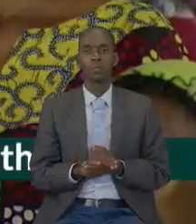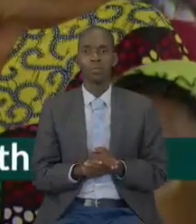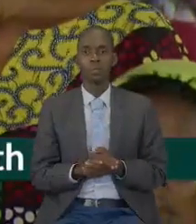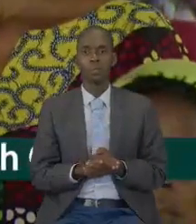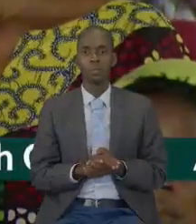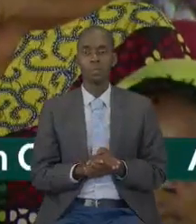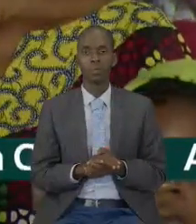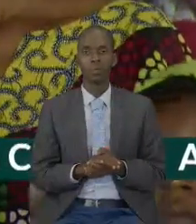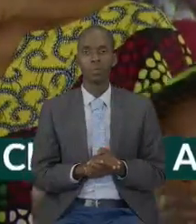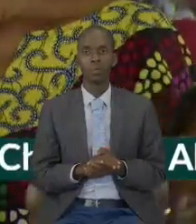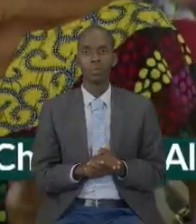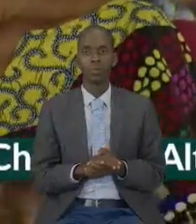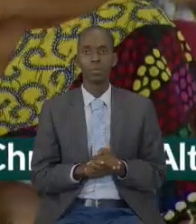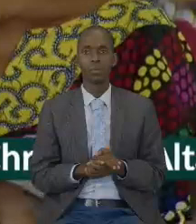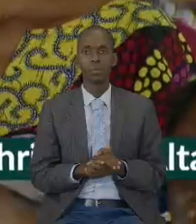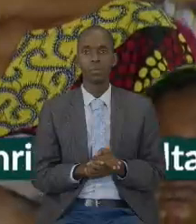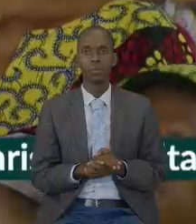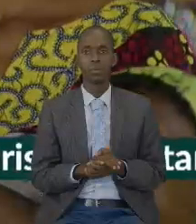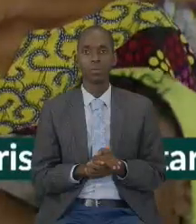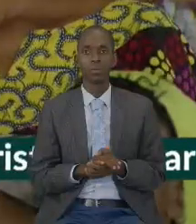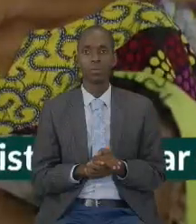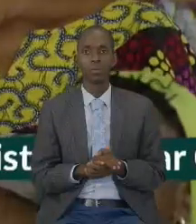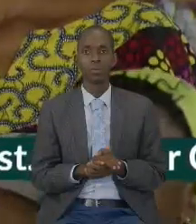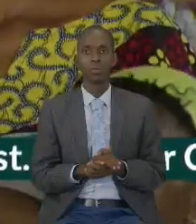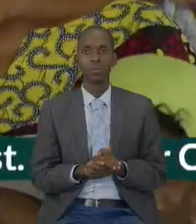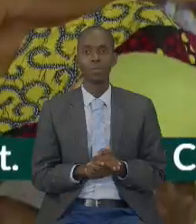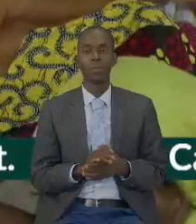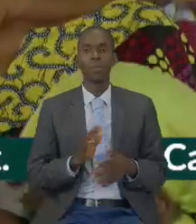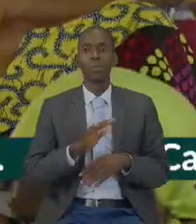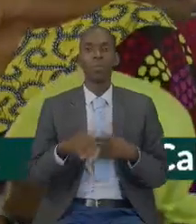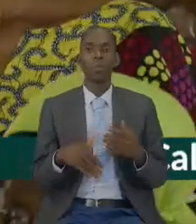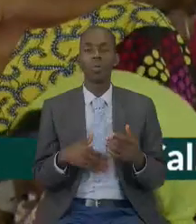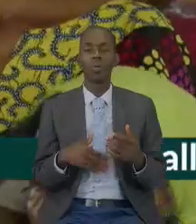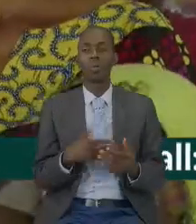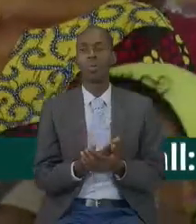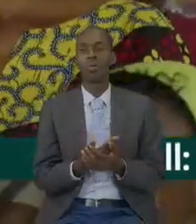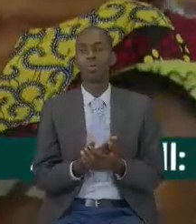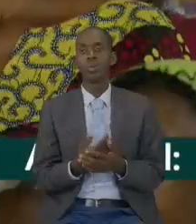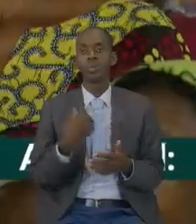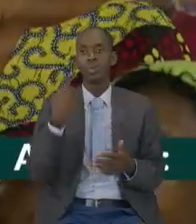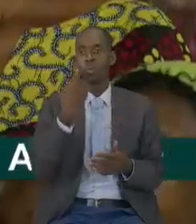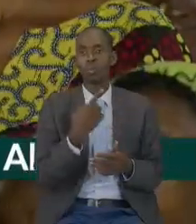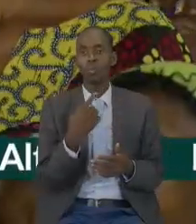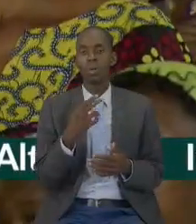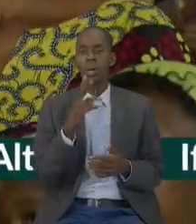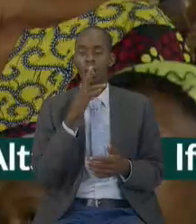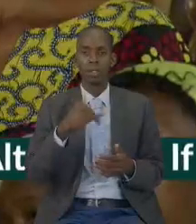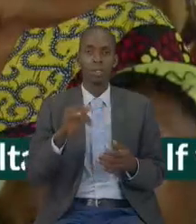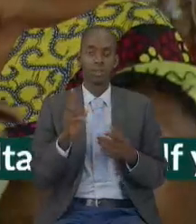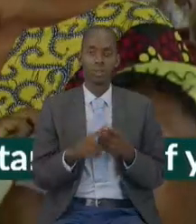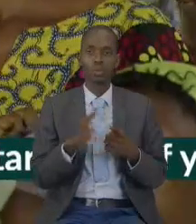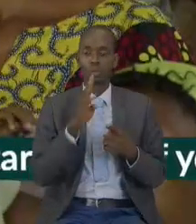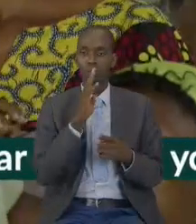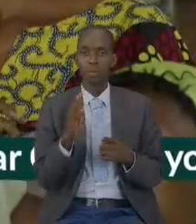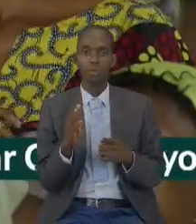Please, those outside the gate, can I see hands now? Some are coming to you now by the